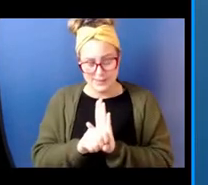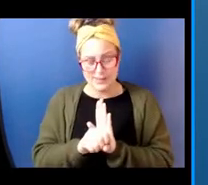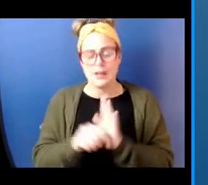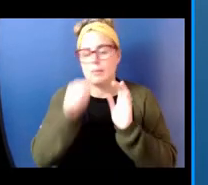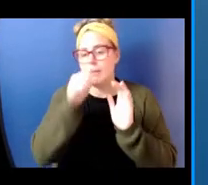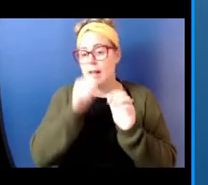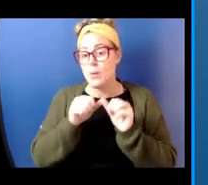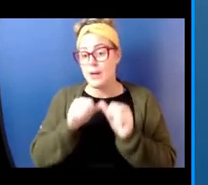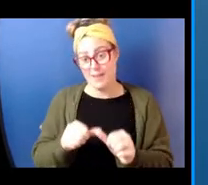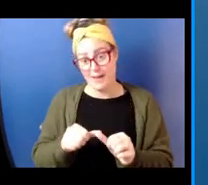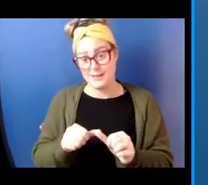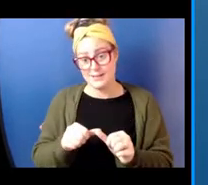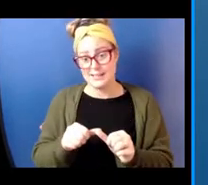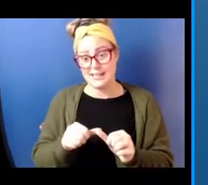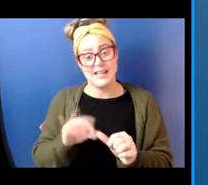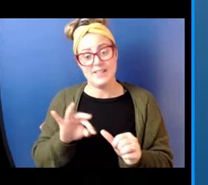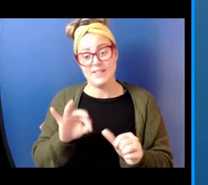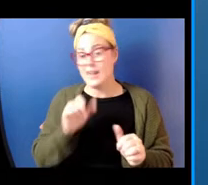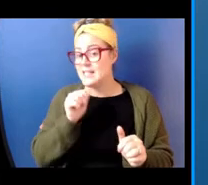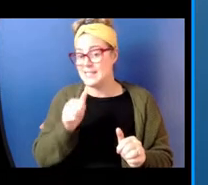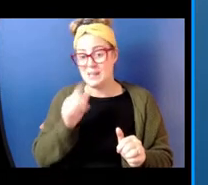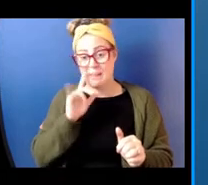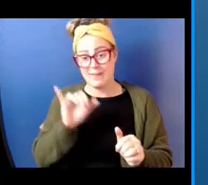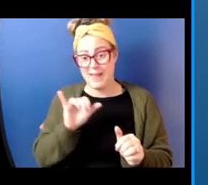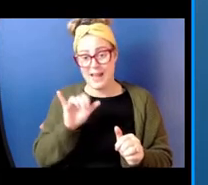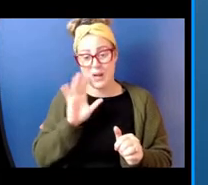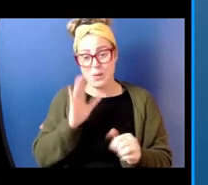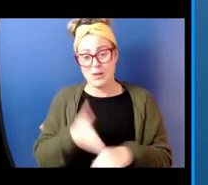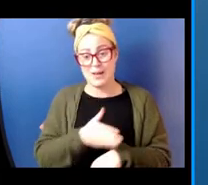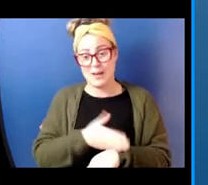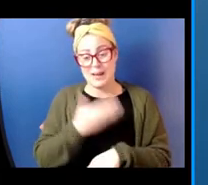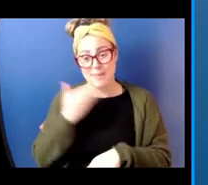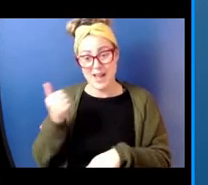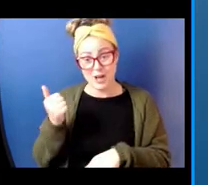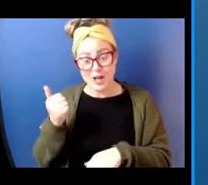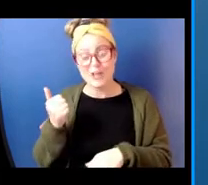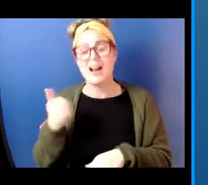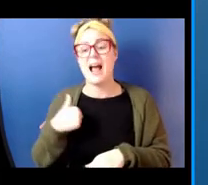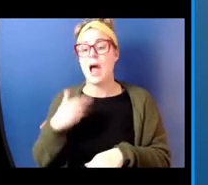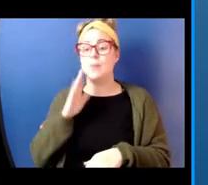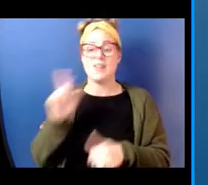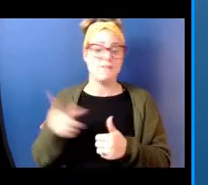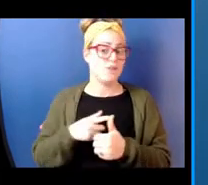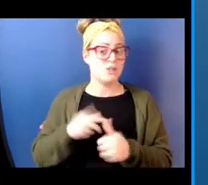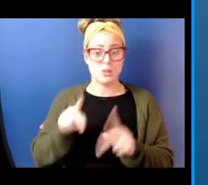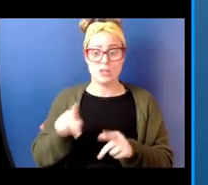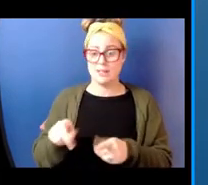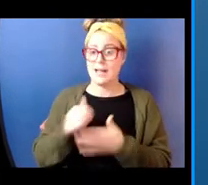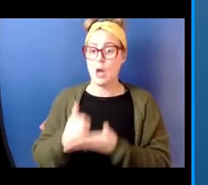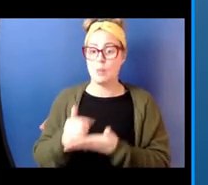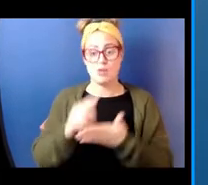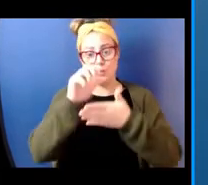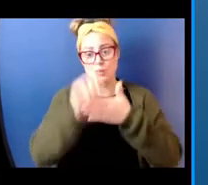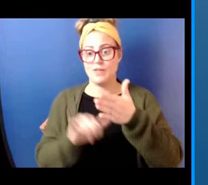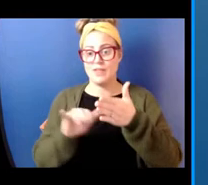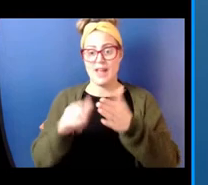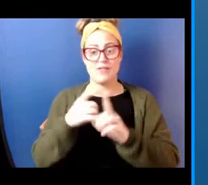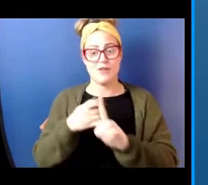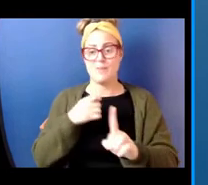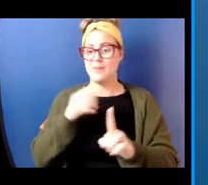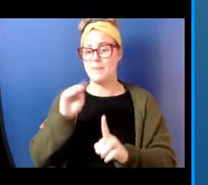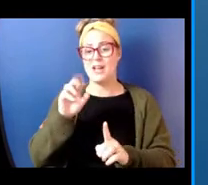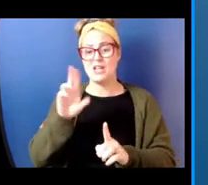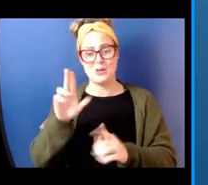with us and if it doesn't look like it's going to get off the shelf I'll be the first to to help you remove it from the menu next time